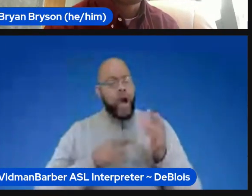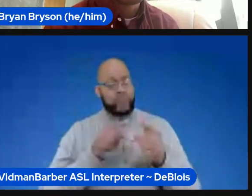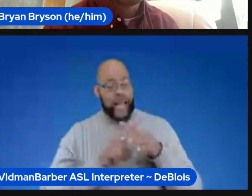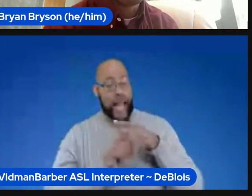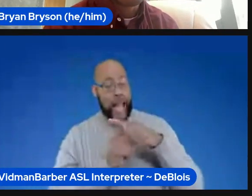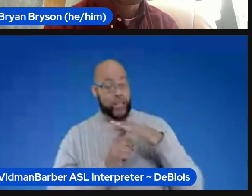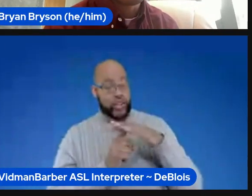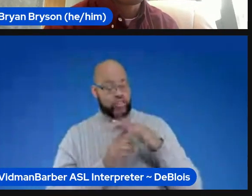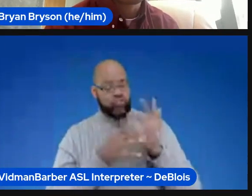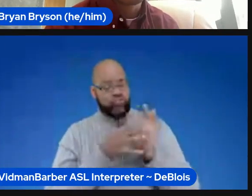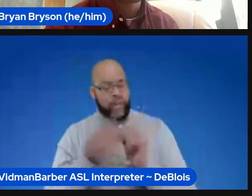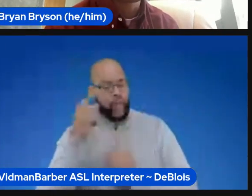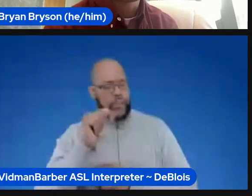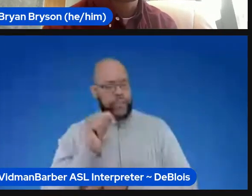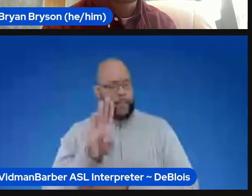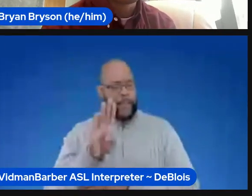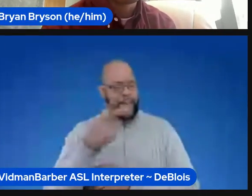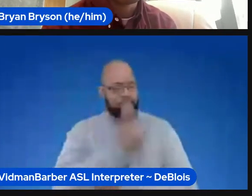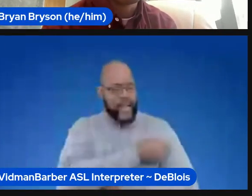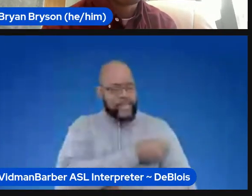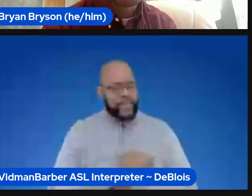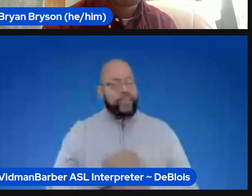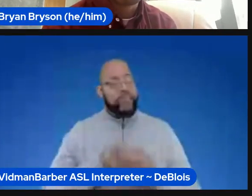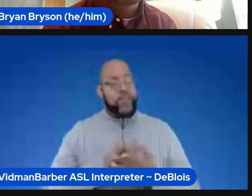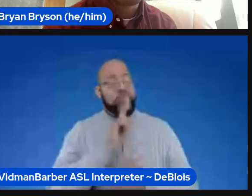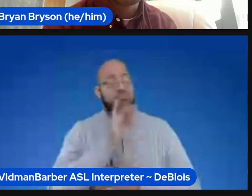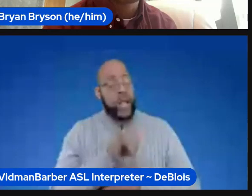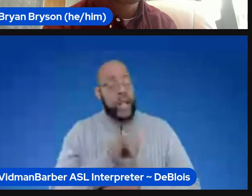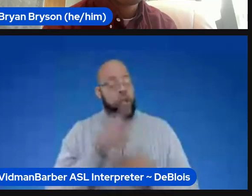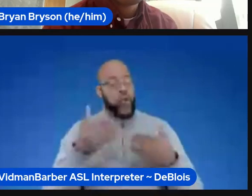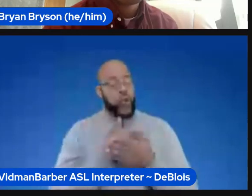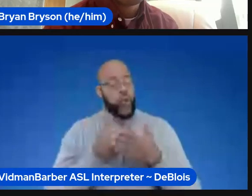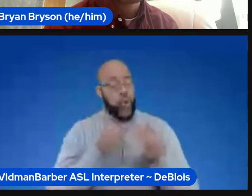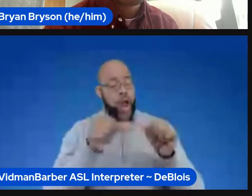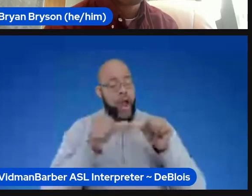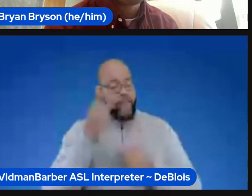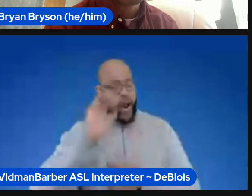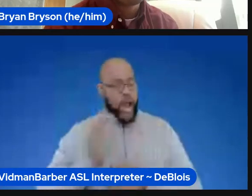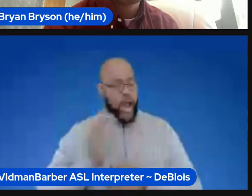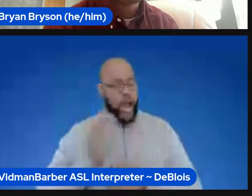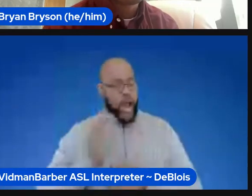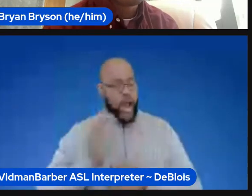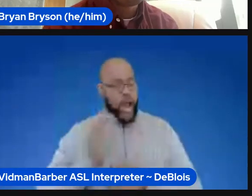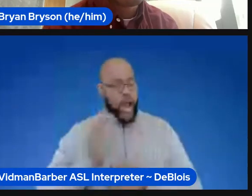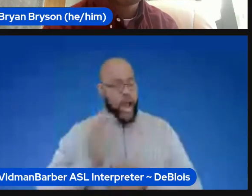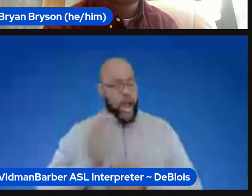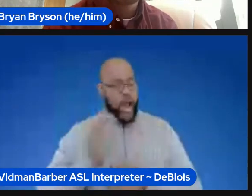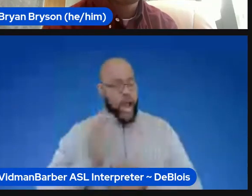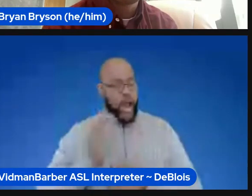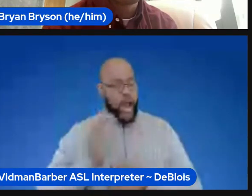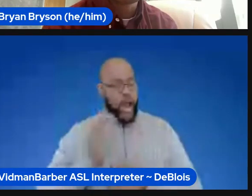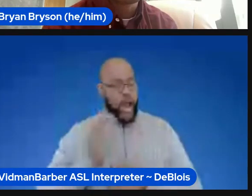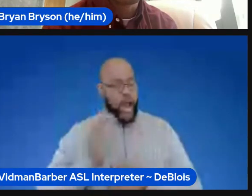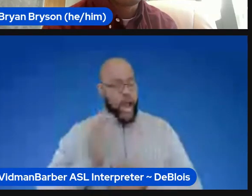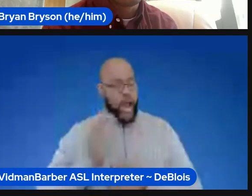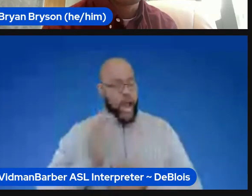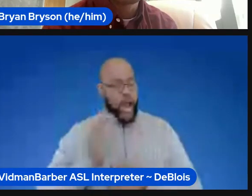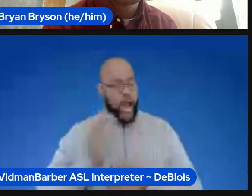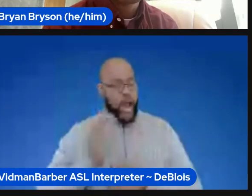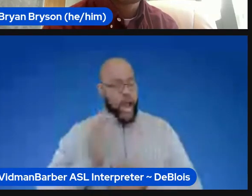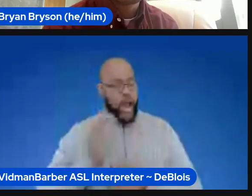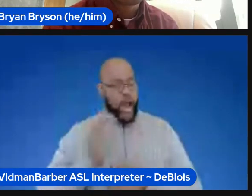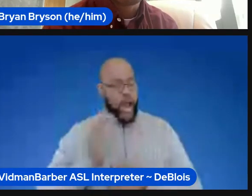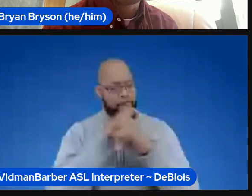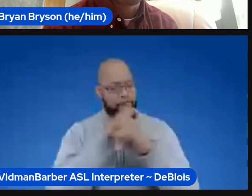relevant for TB vaccines. And this is a really new area for us based off of, just thinking about human complexity